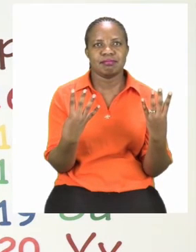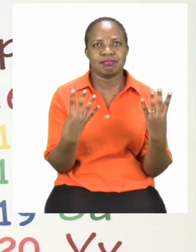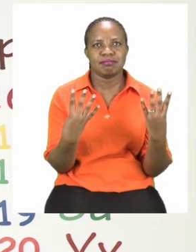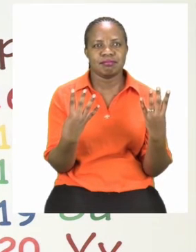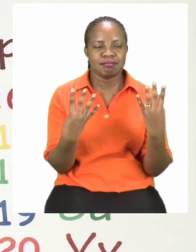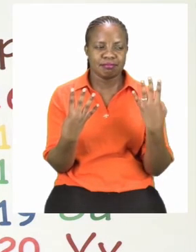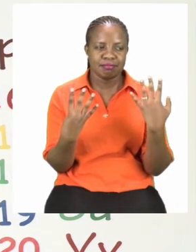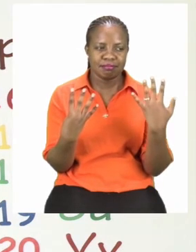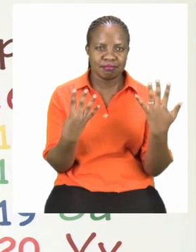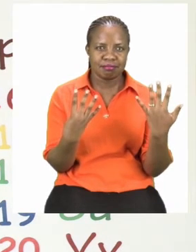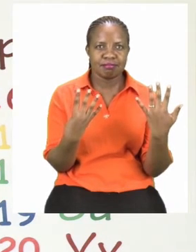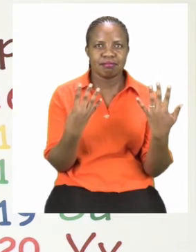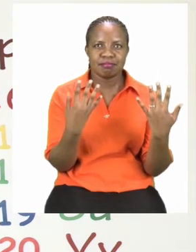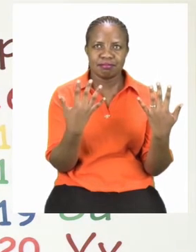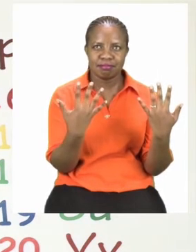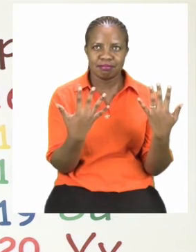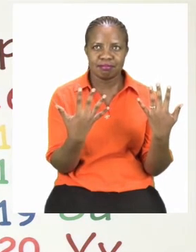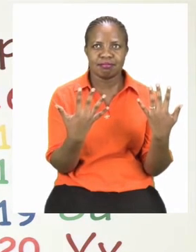9,